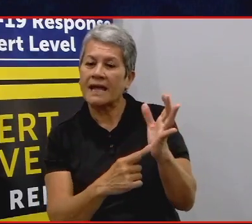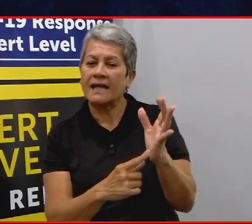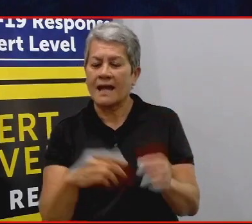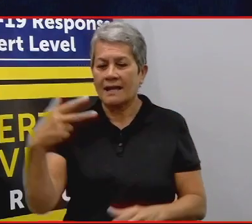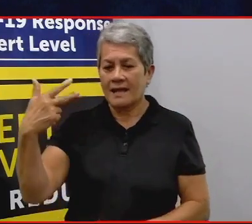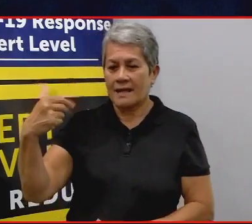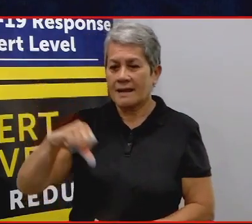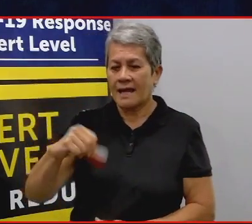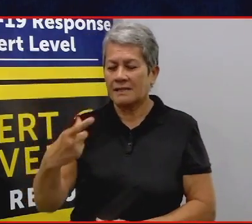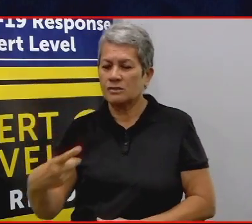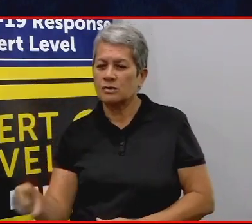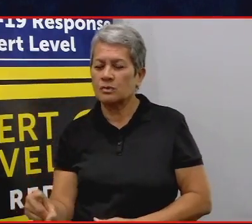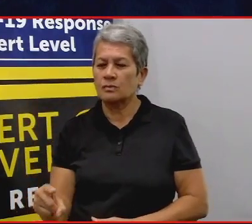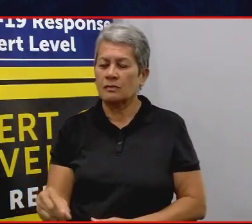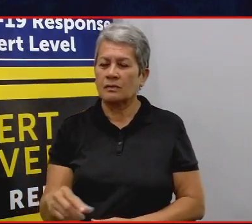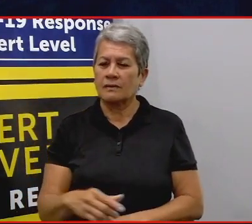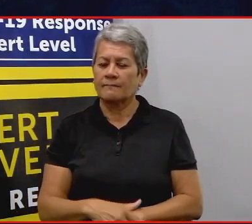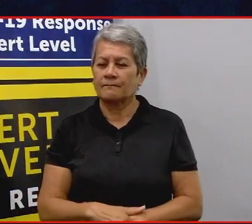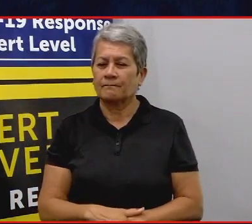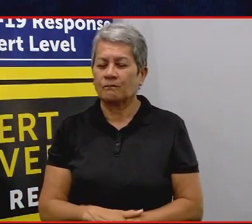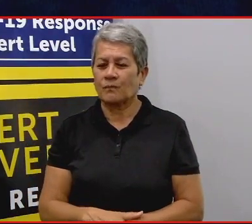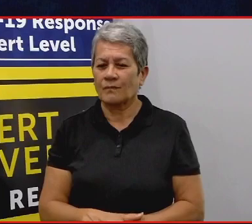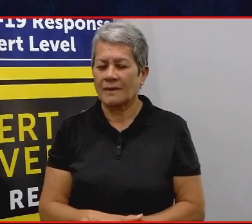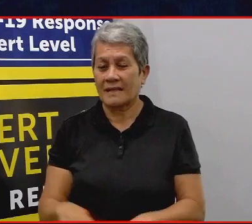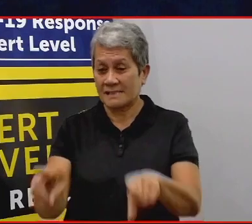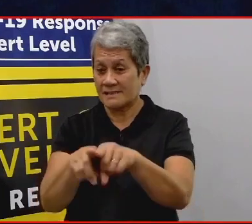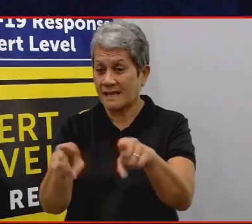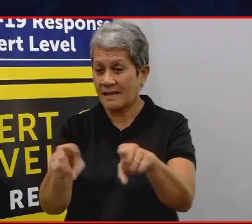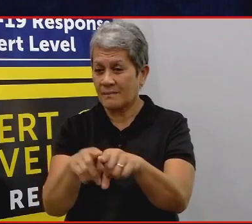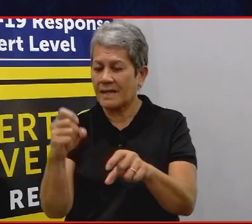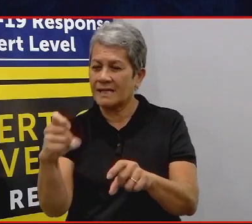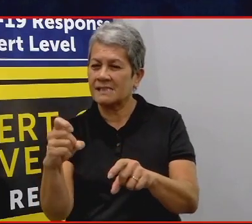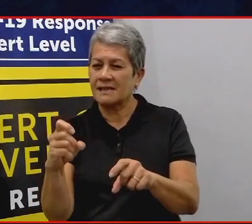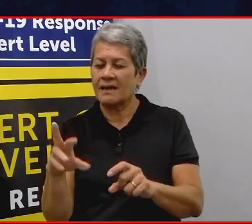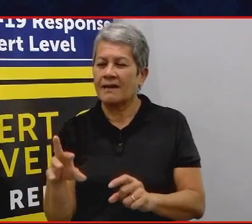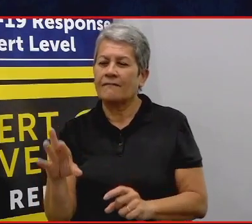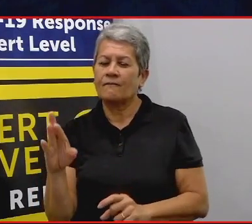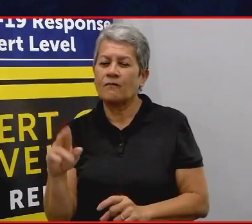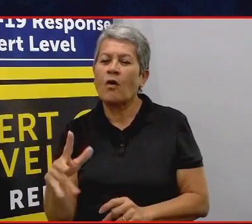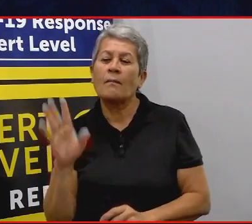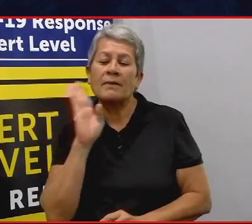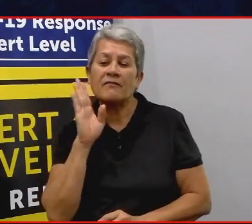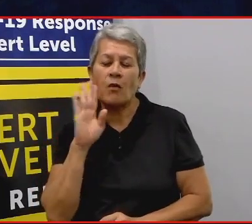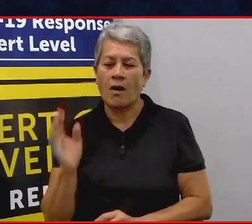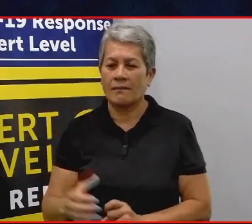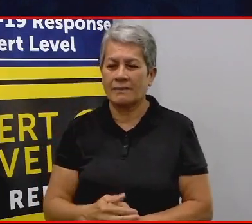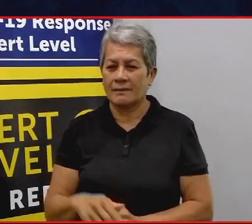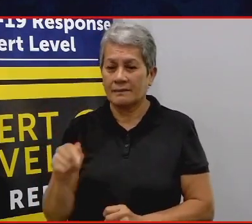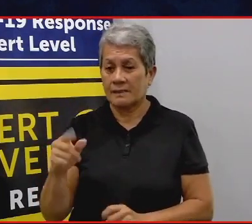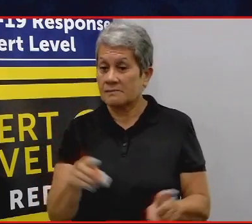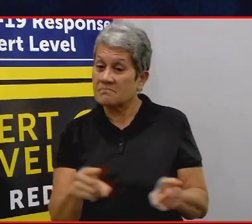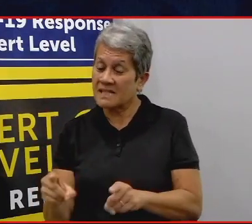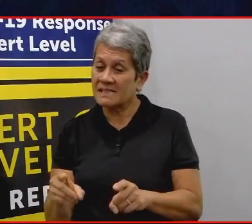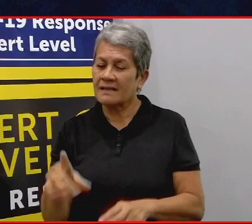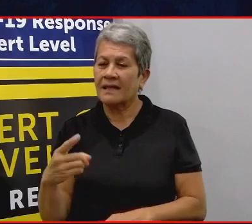1 p.m. to 4 p.m. The same process is being used as before. This means that people drive